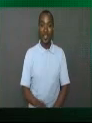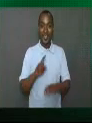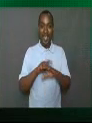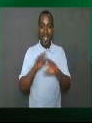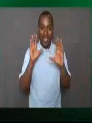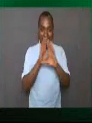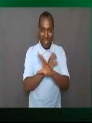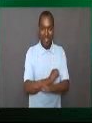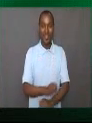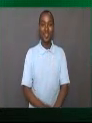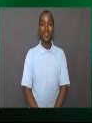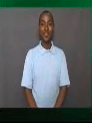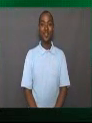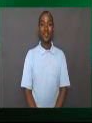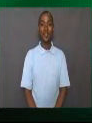Time's up.